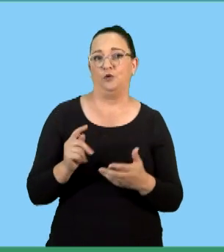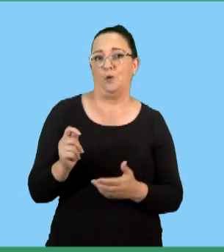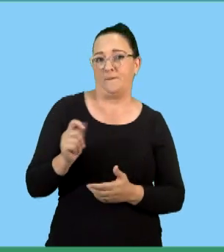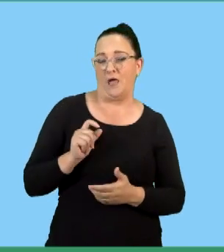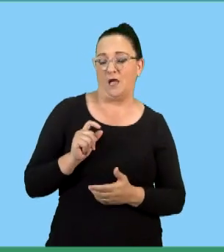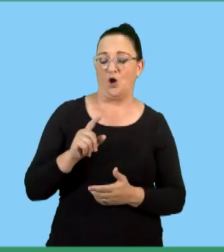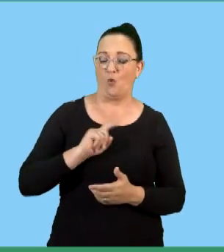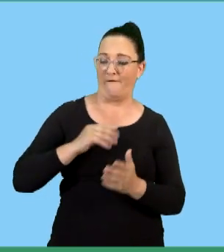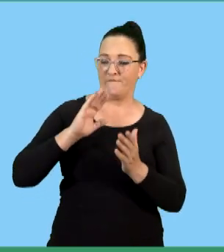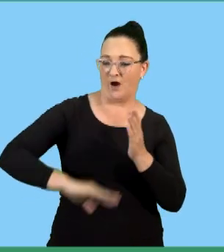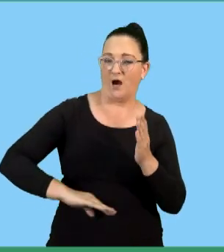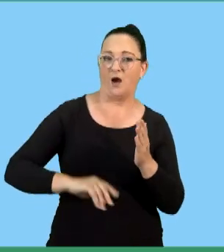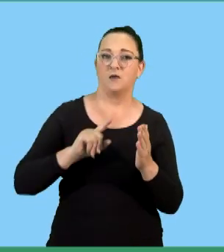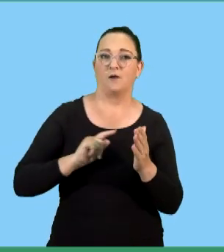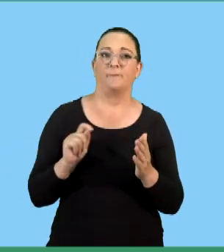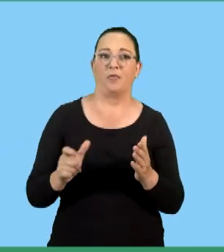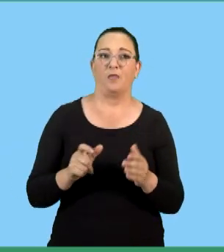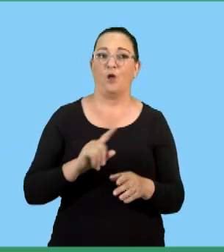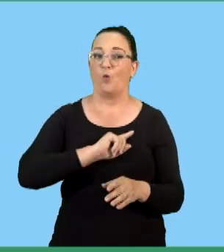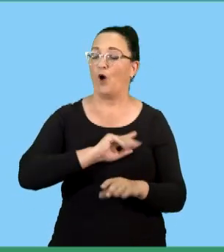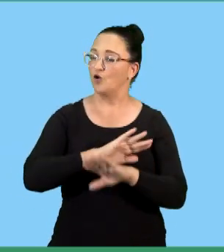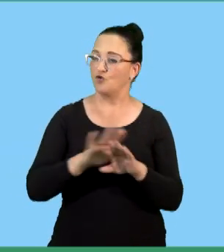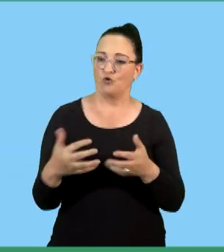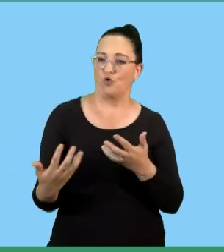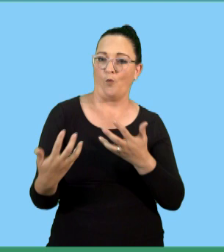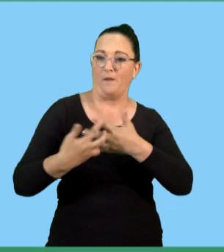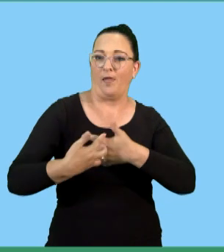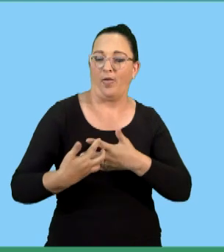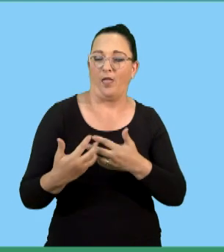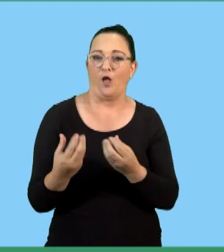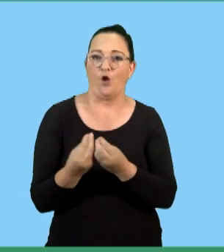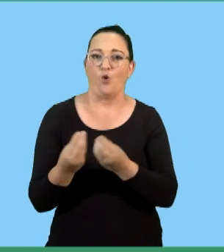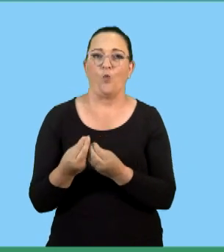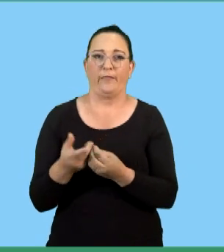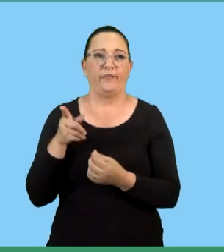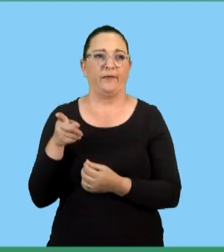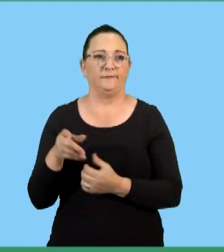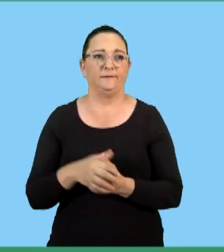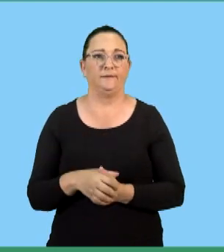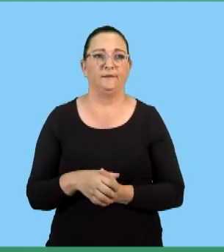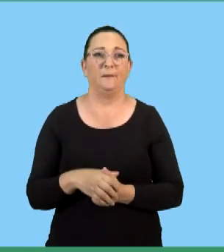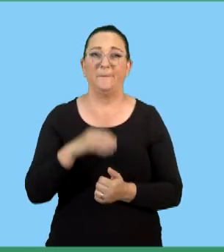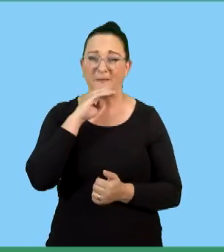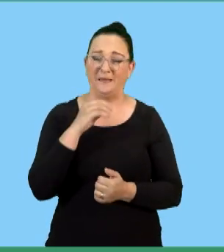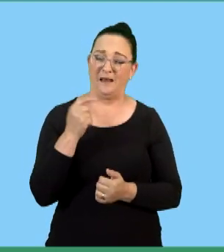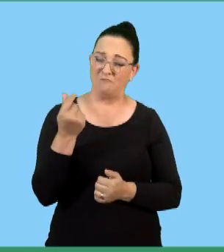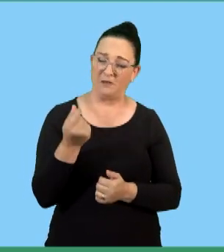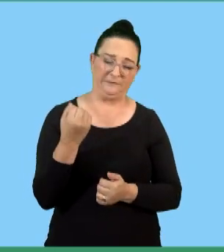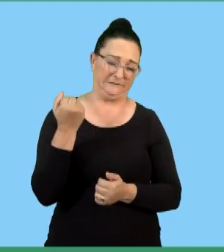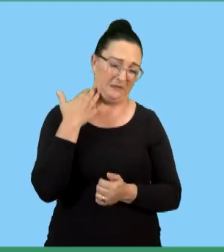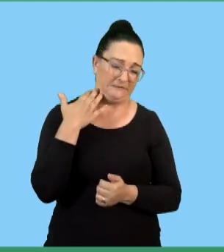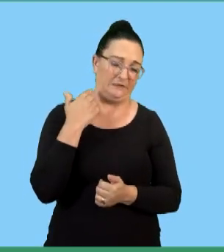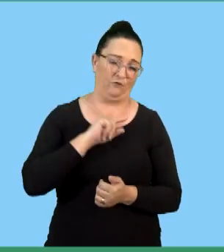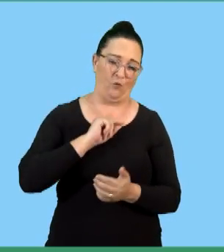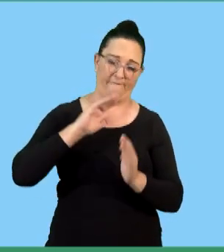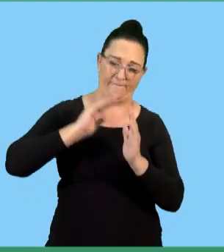punished for that, which is penalties for non-compliance. So businesses may face heavy fines for non-compliance. And